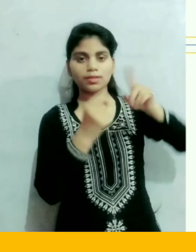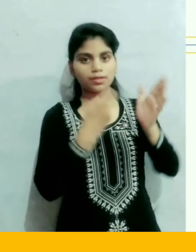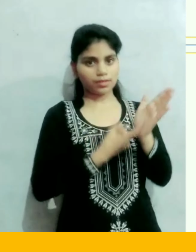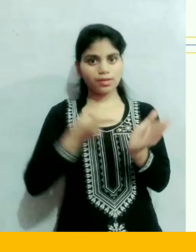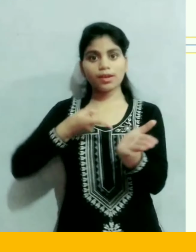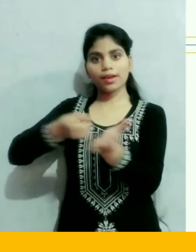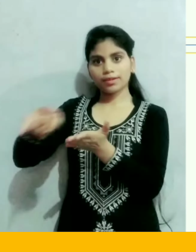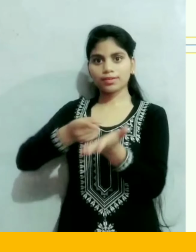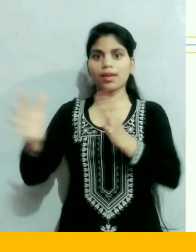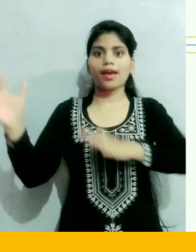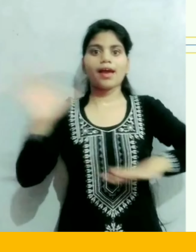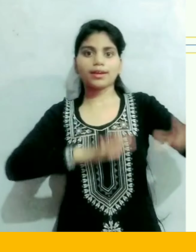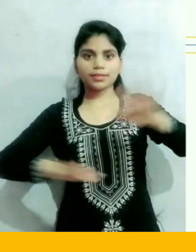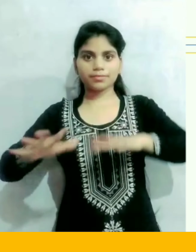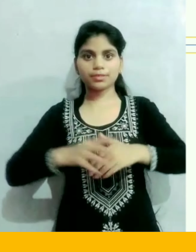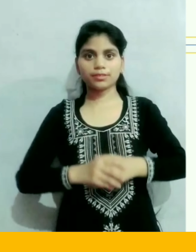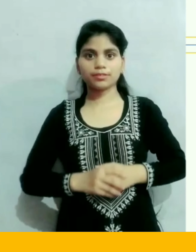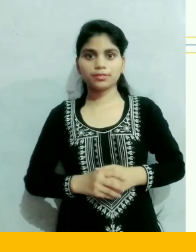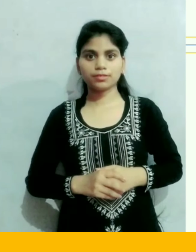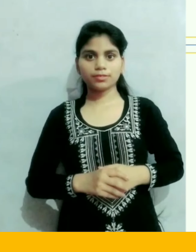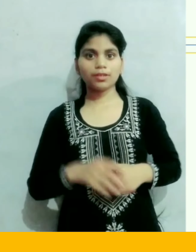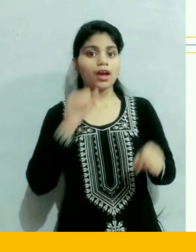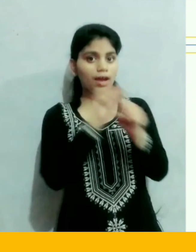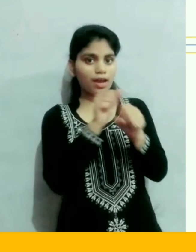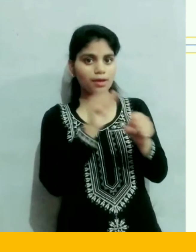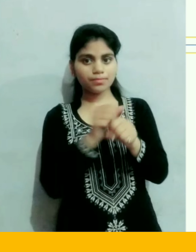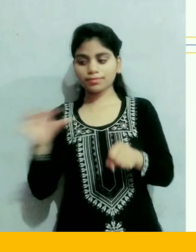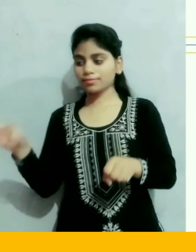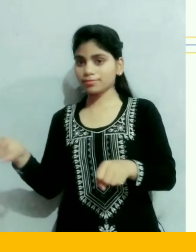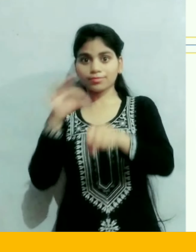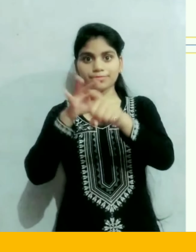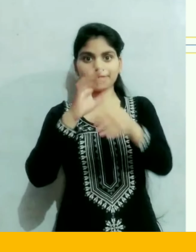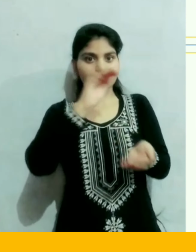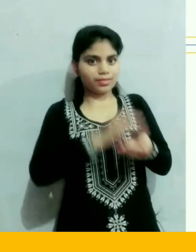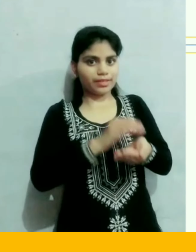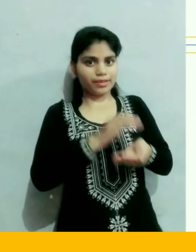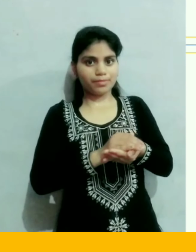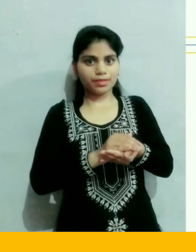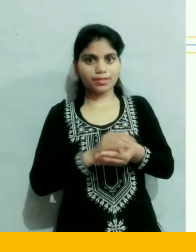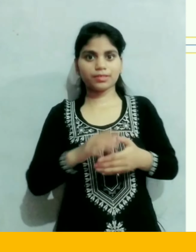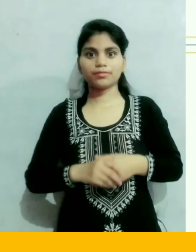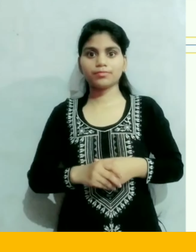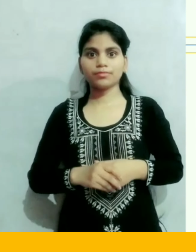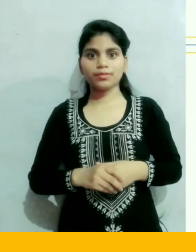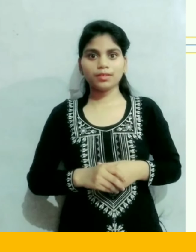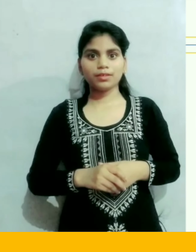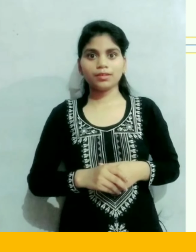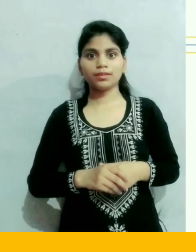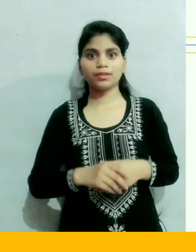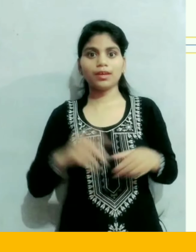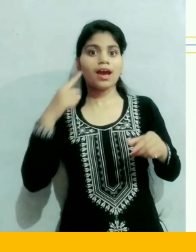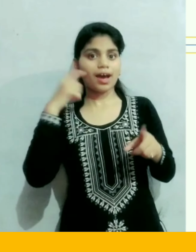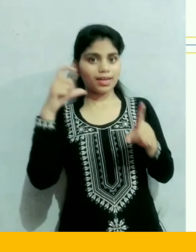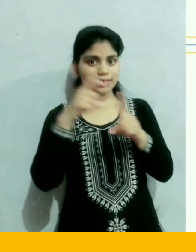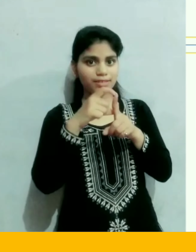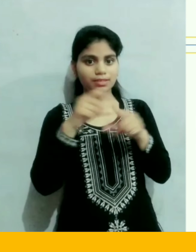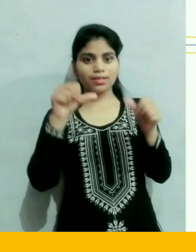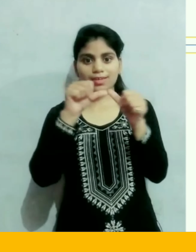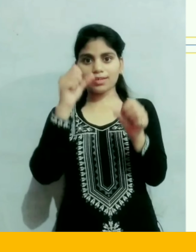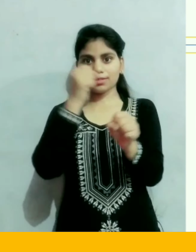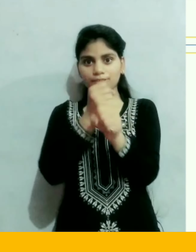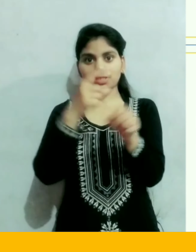Allied. Subsector: Agriculture Allied Activity. Occupation: Beekeeping.